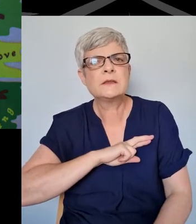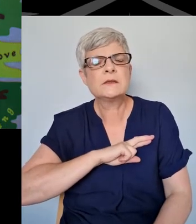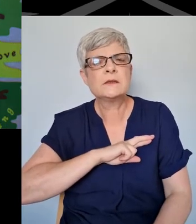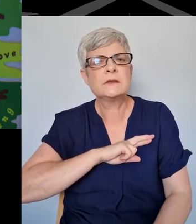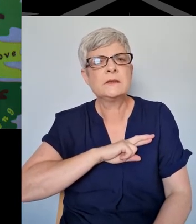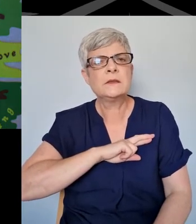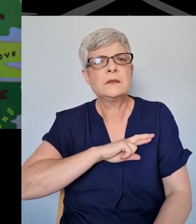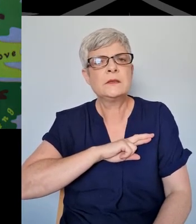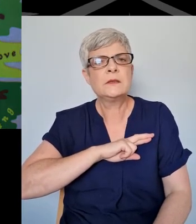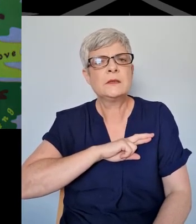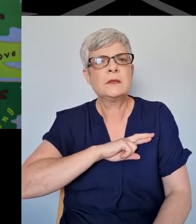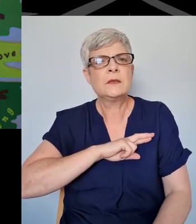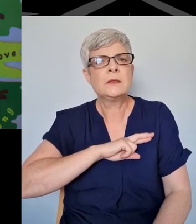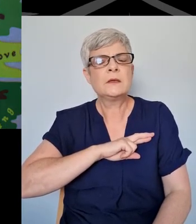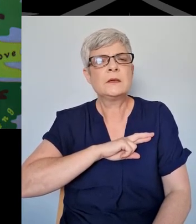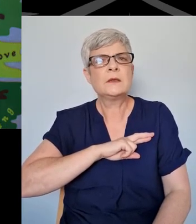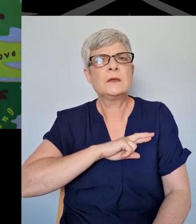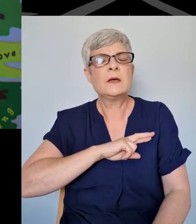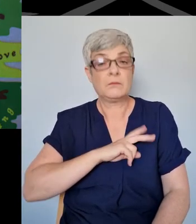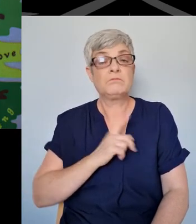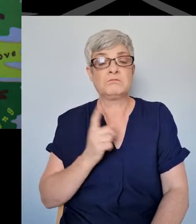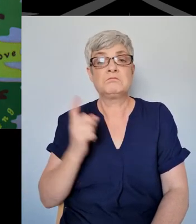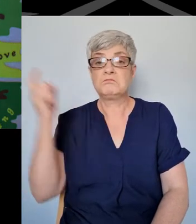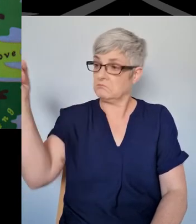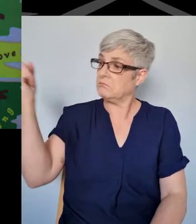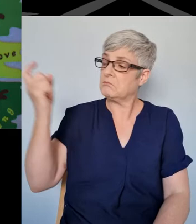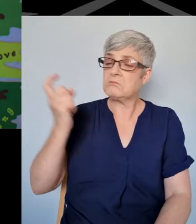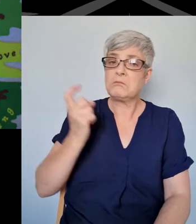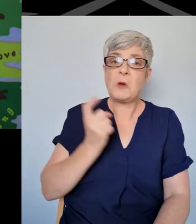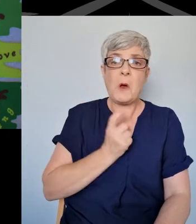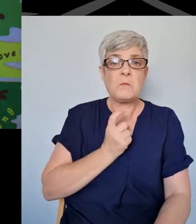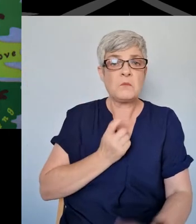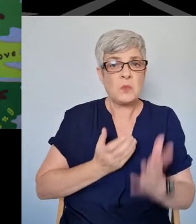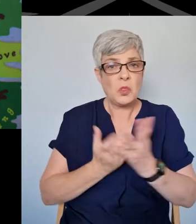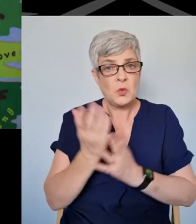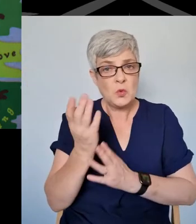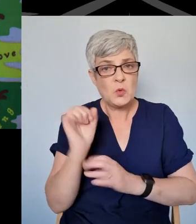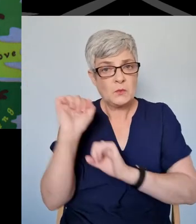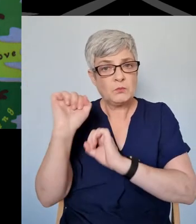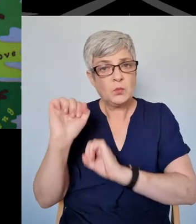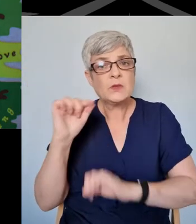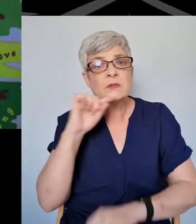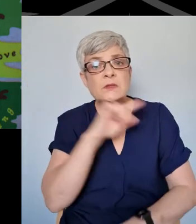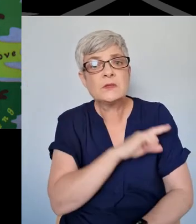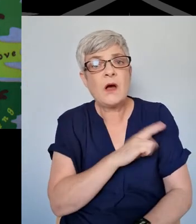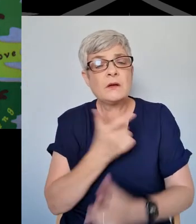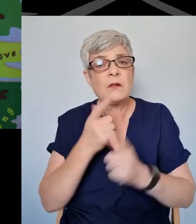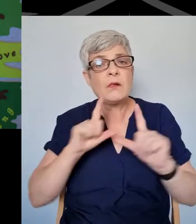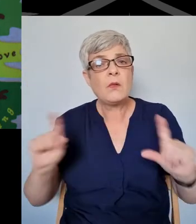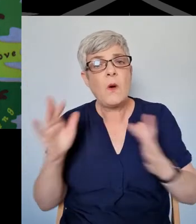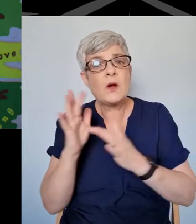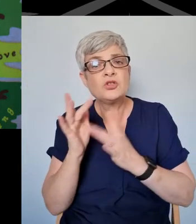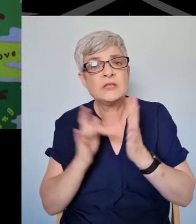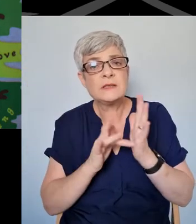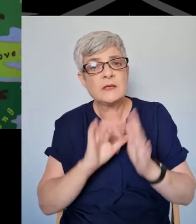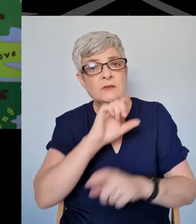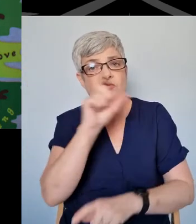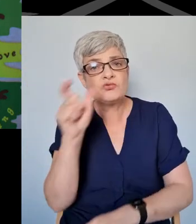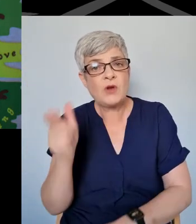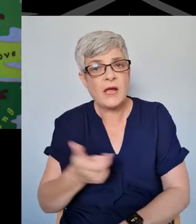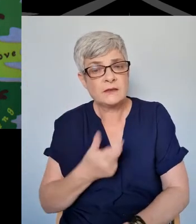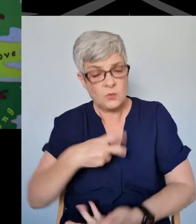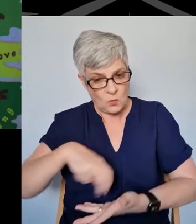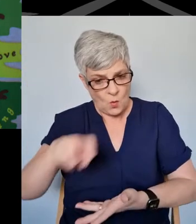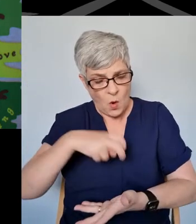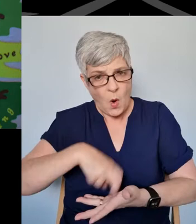And you have come to us through your Son, the Lord Jesus Christ, who walked